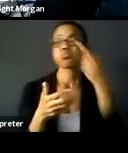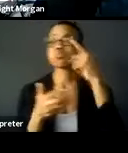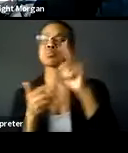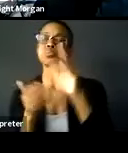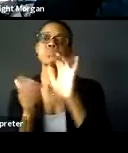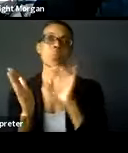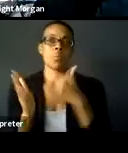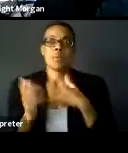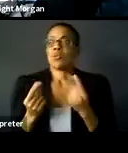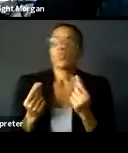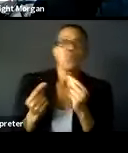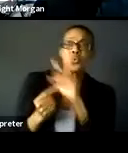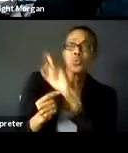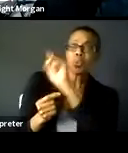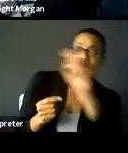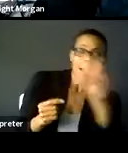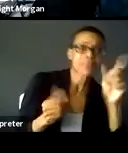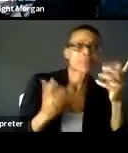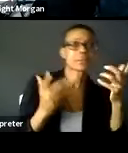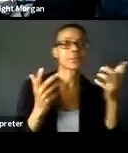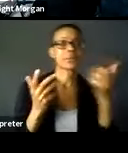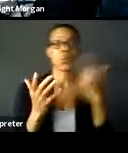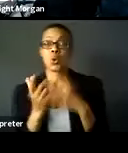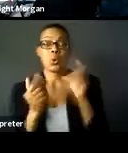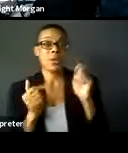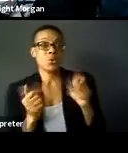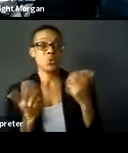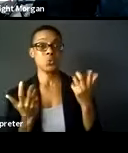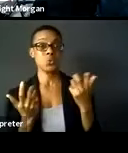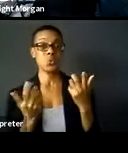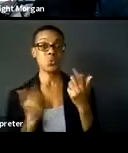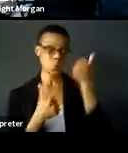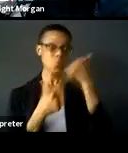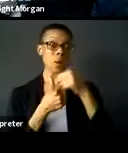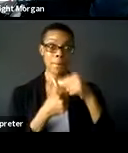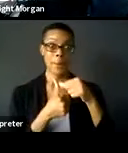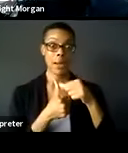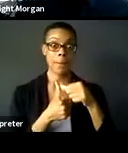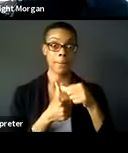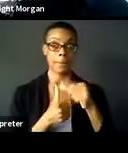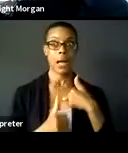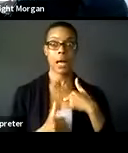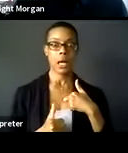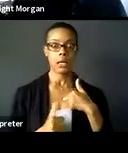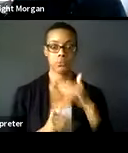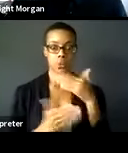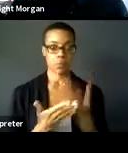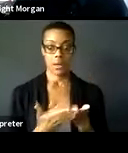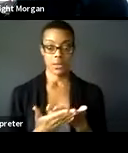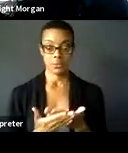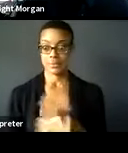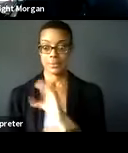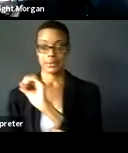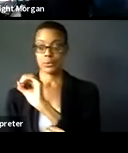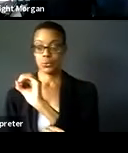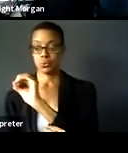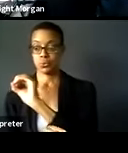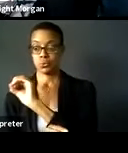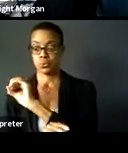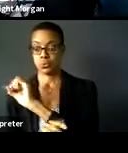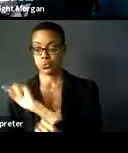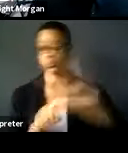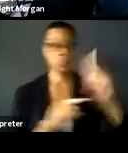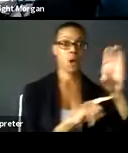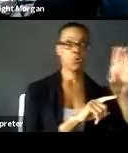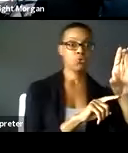go about, you know, what do I need to do? So remember, I came from 0 to 100 for me to be in this